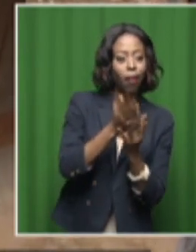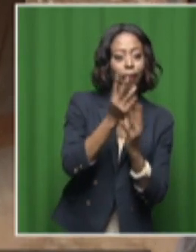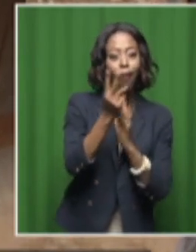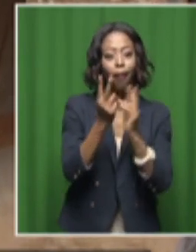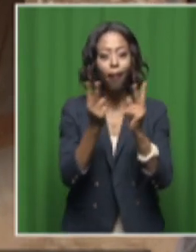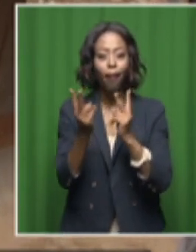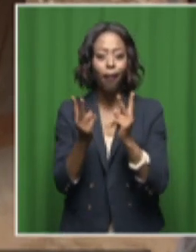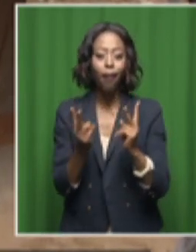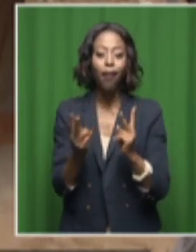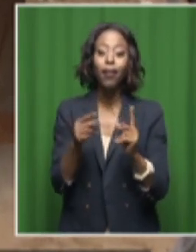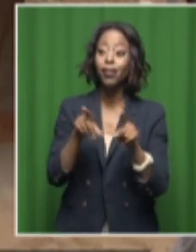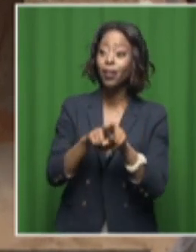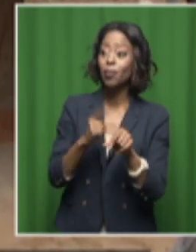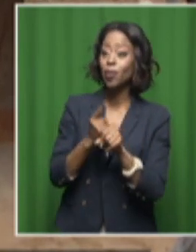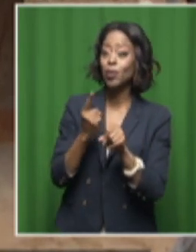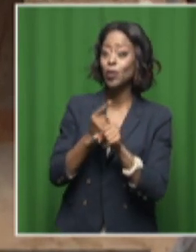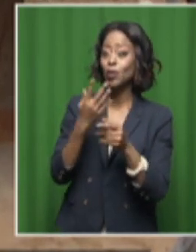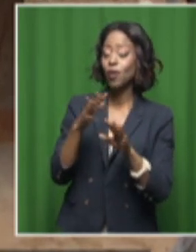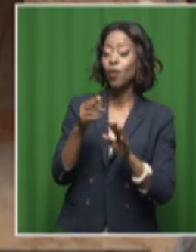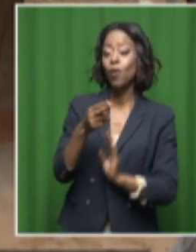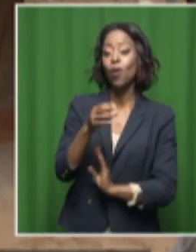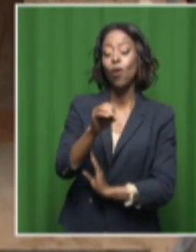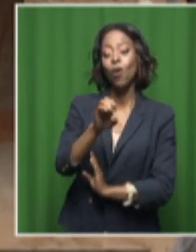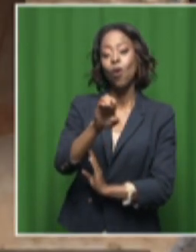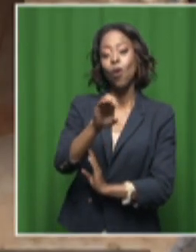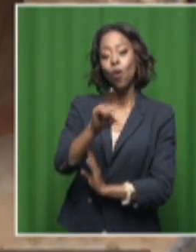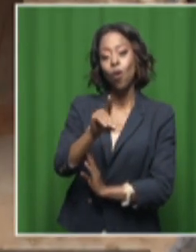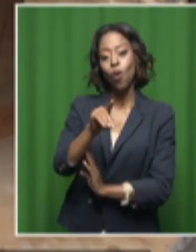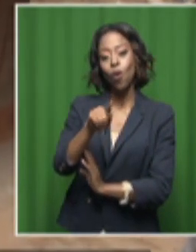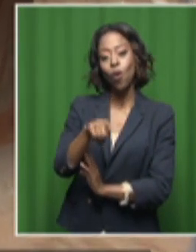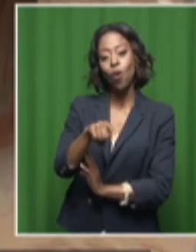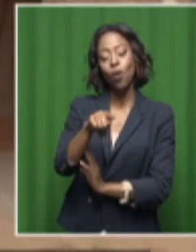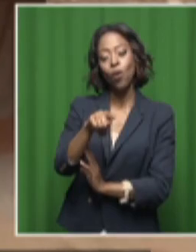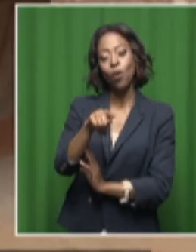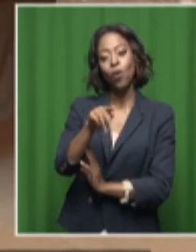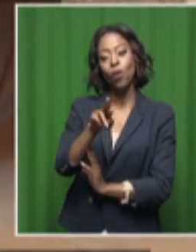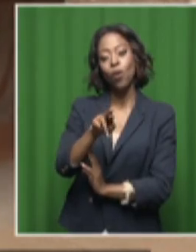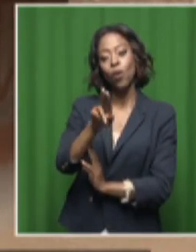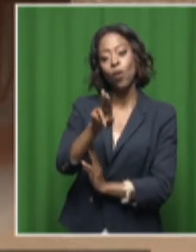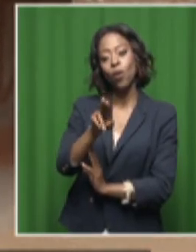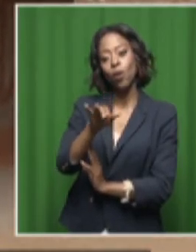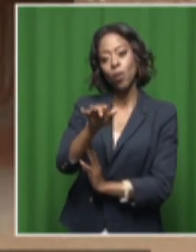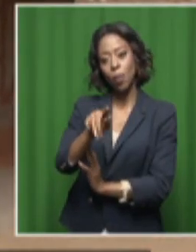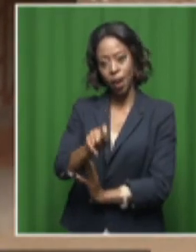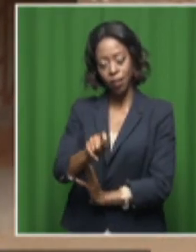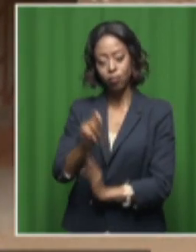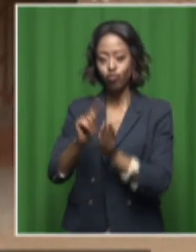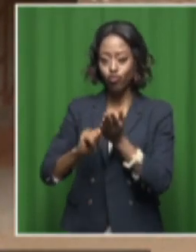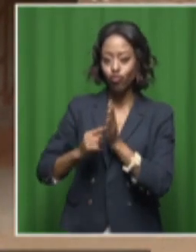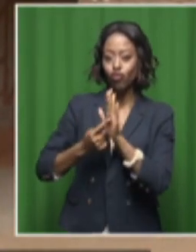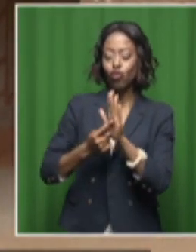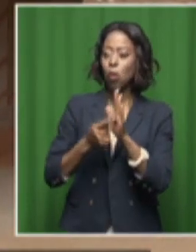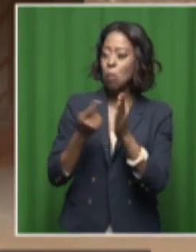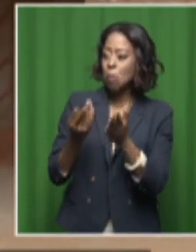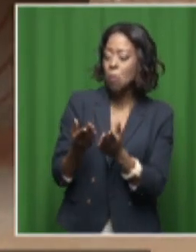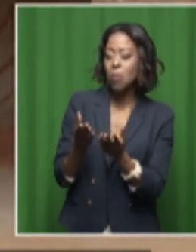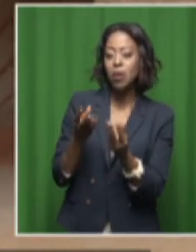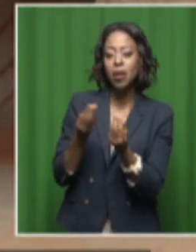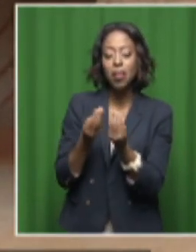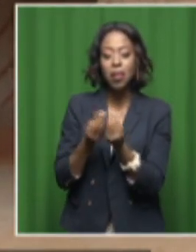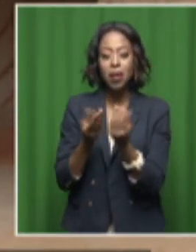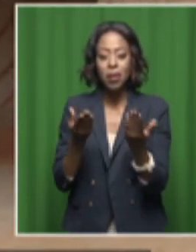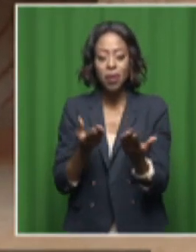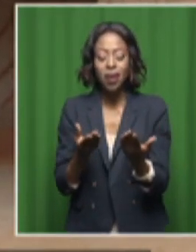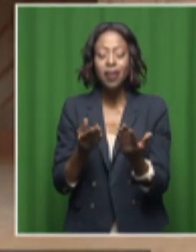in that package, Sakina, we were in Woodspruit earlier on this week, just showcasing what Woodspruit has to offer. They call it